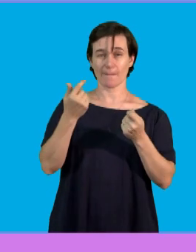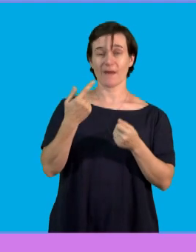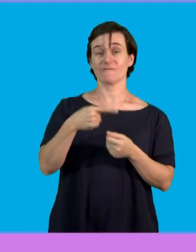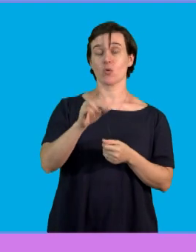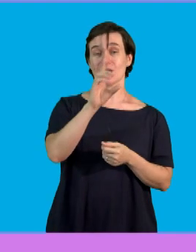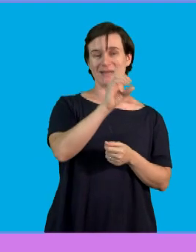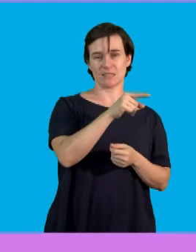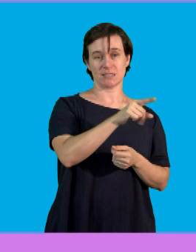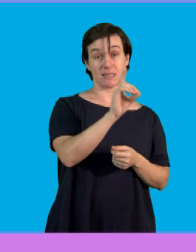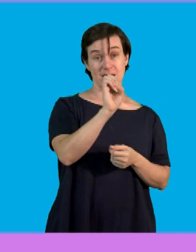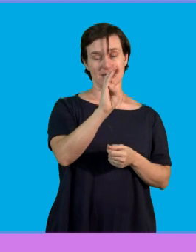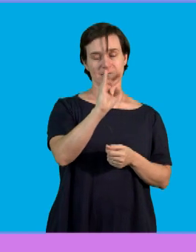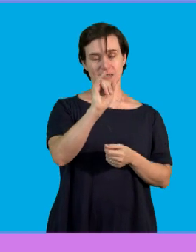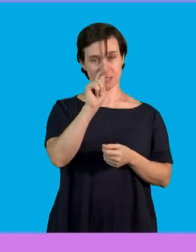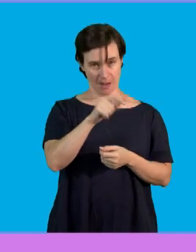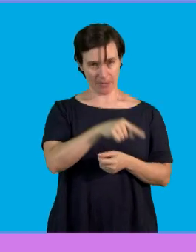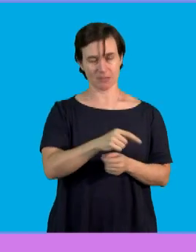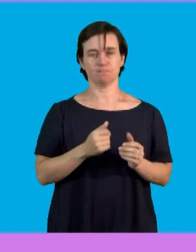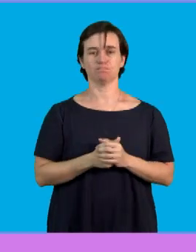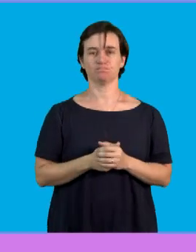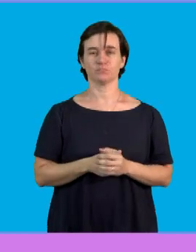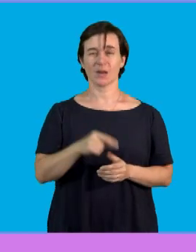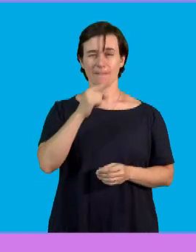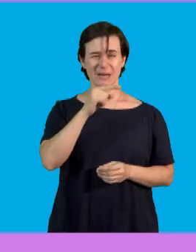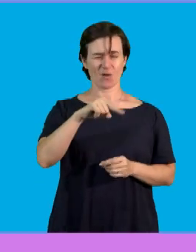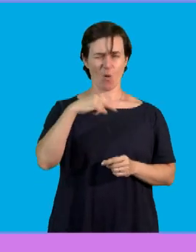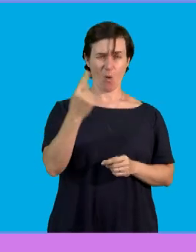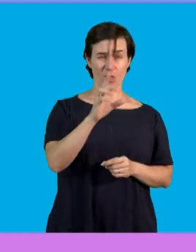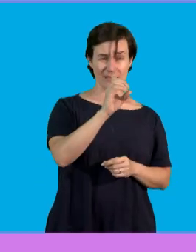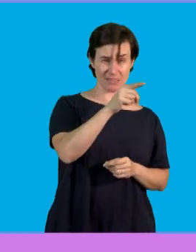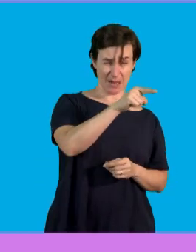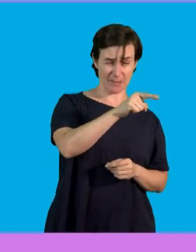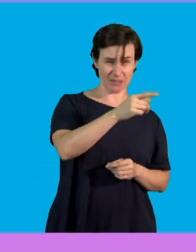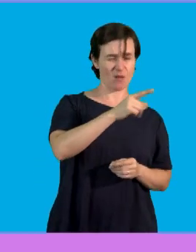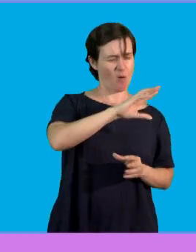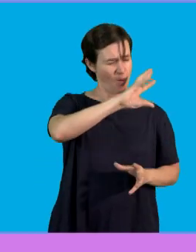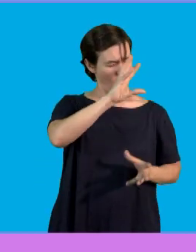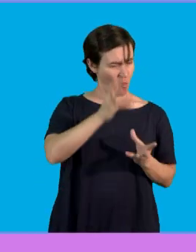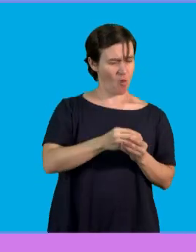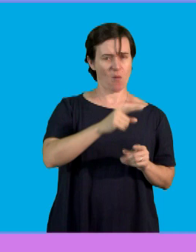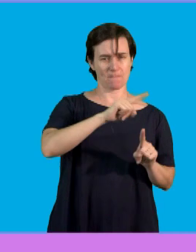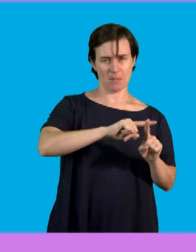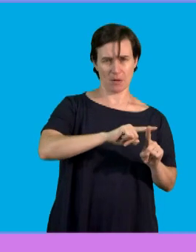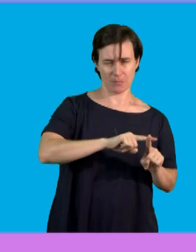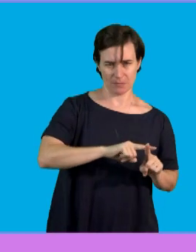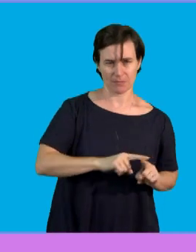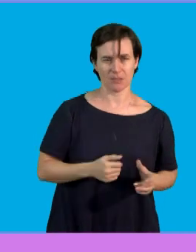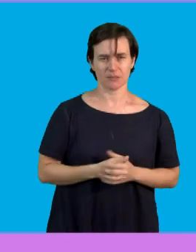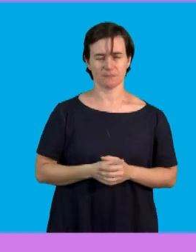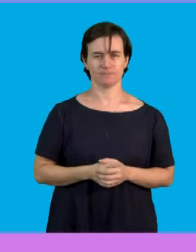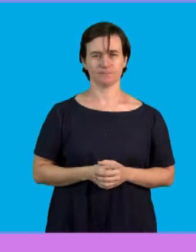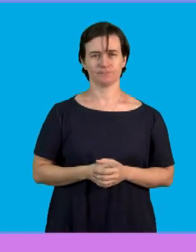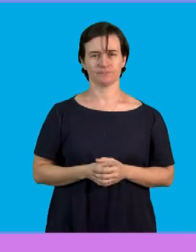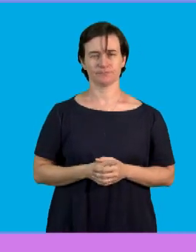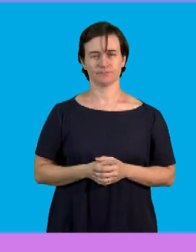statement. So it means that we are going to add all the debits. We will be doing multiple addition. So